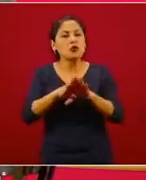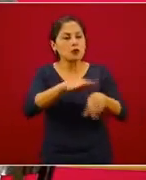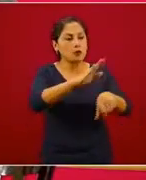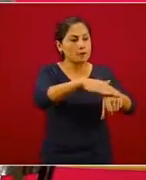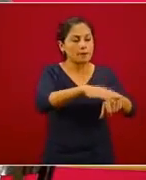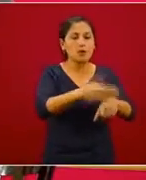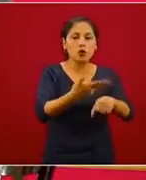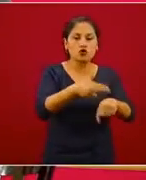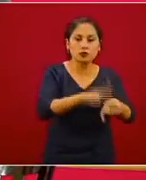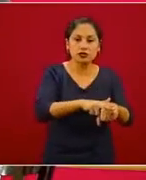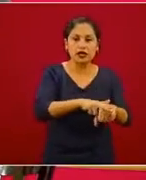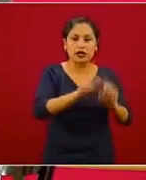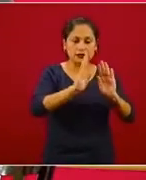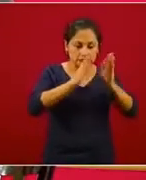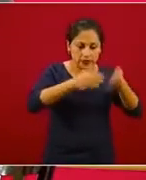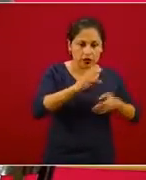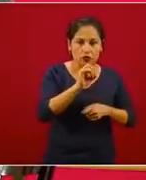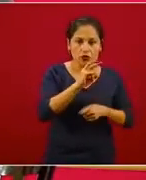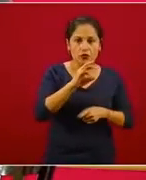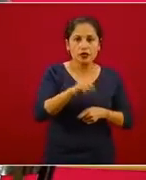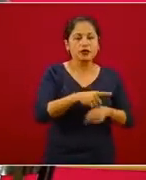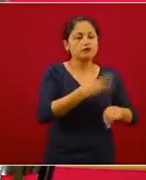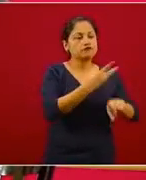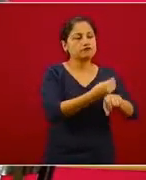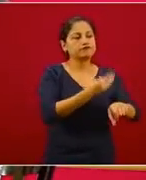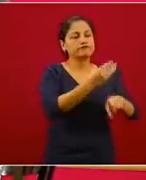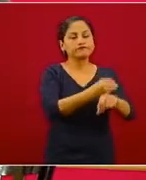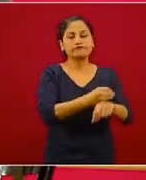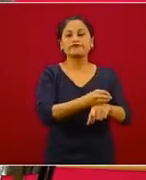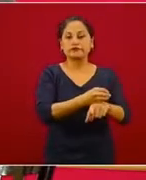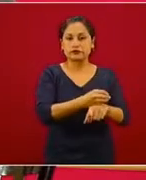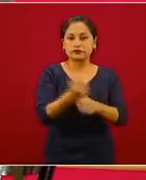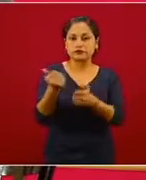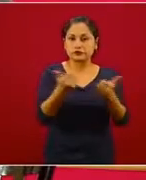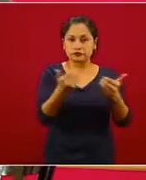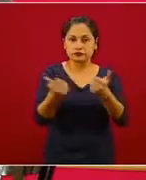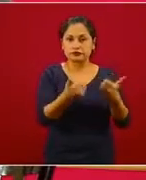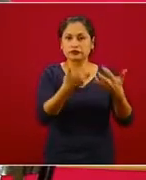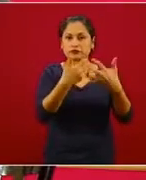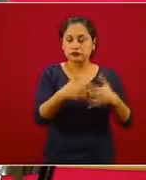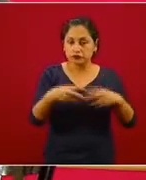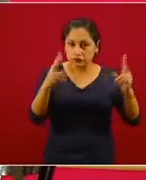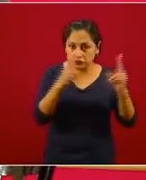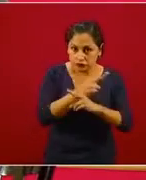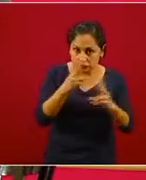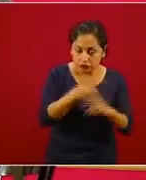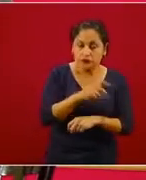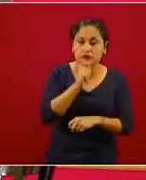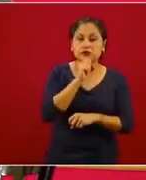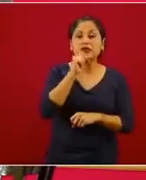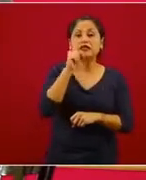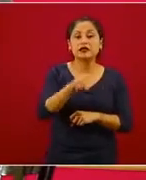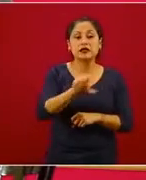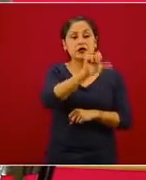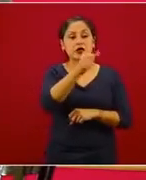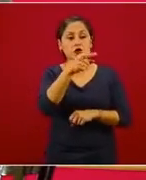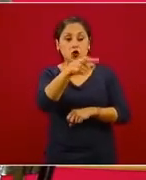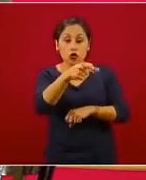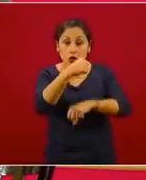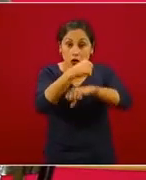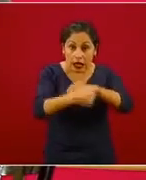we increase the capacity again. And how do we do that? With the retrofitting process, which